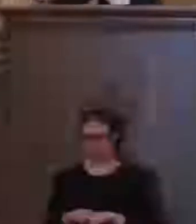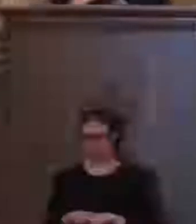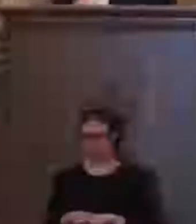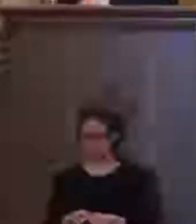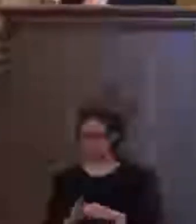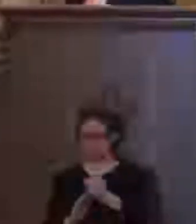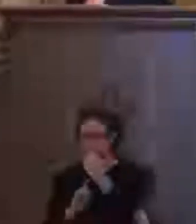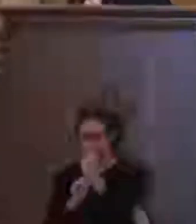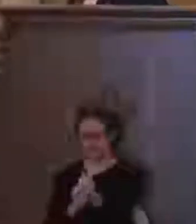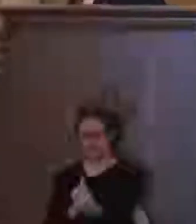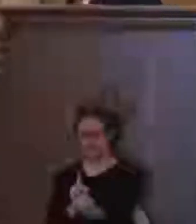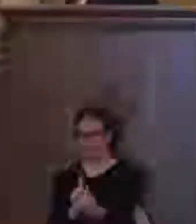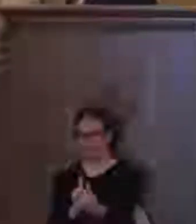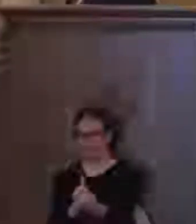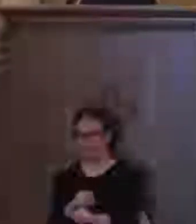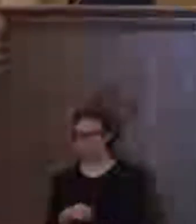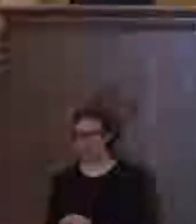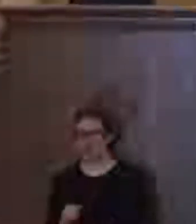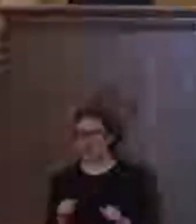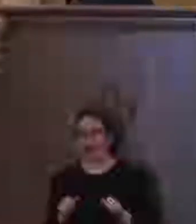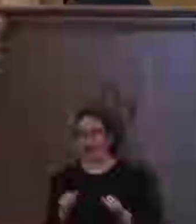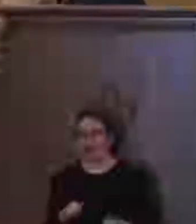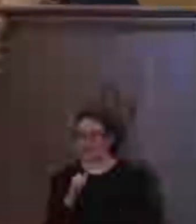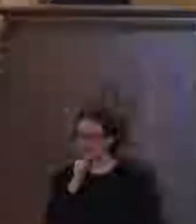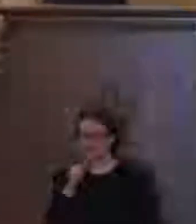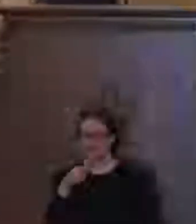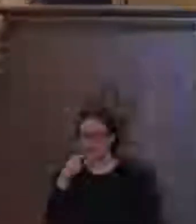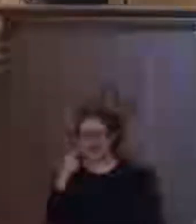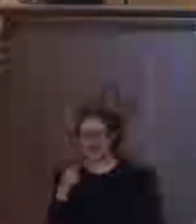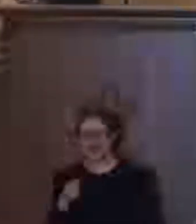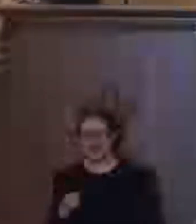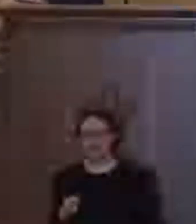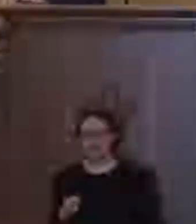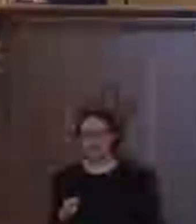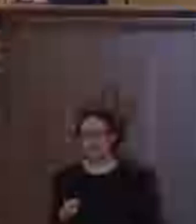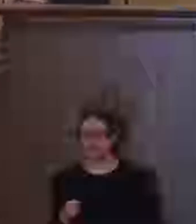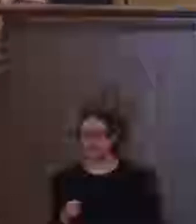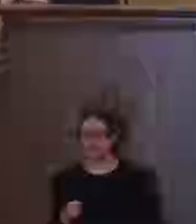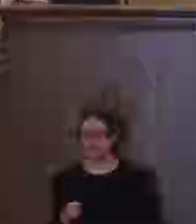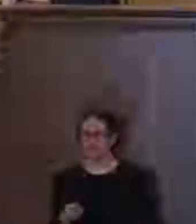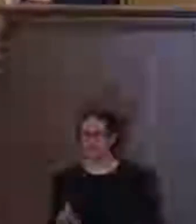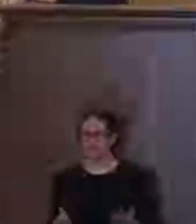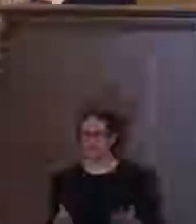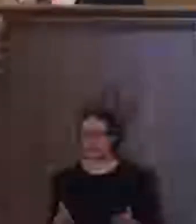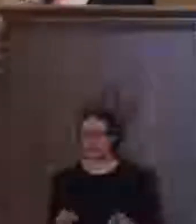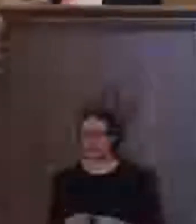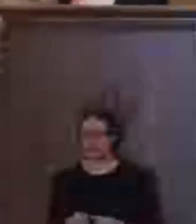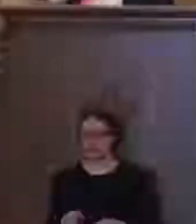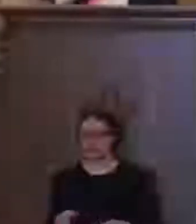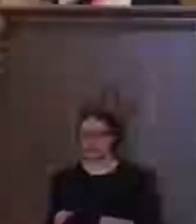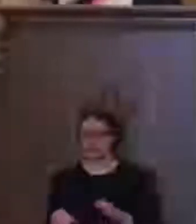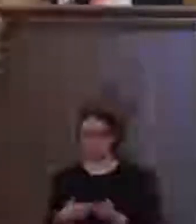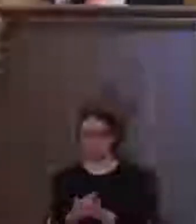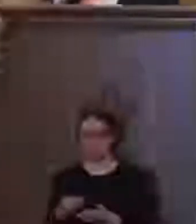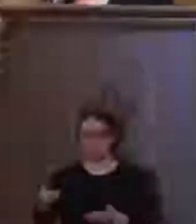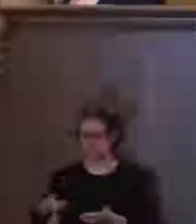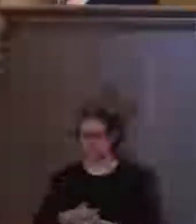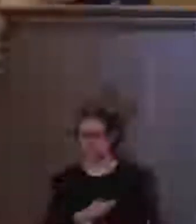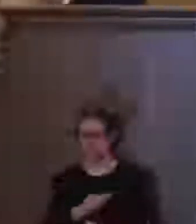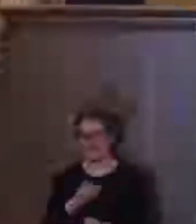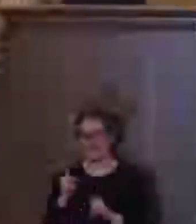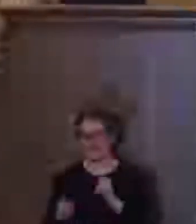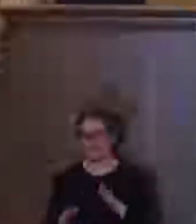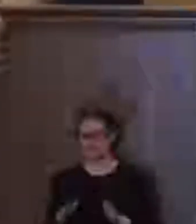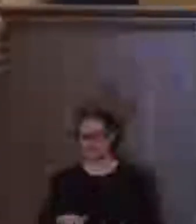me. He said, I can't explain it, Brother Tolbert. He said, it's like I'm a whole new person. He said, I've